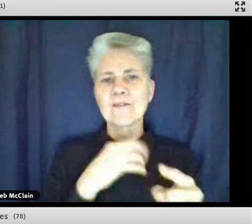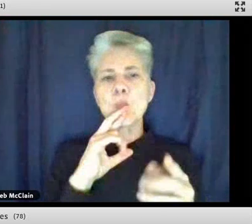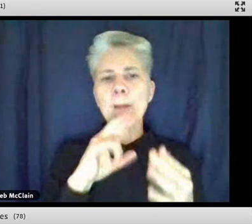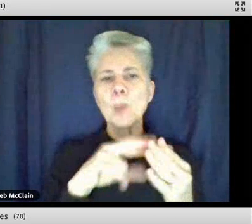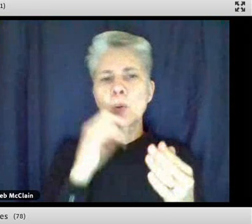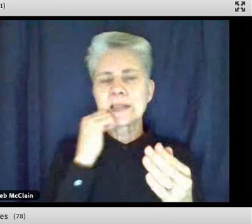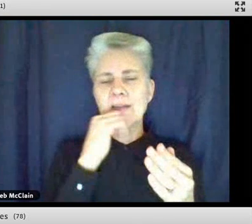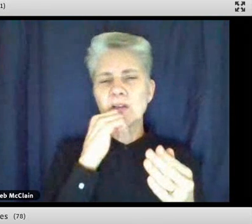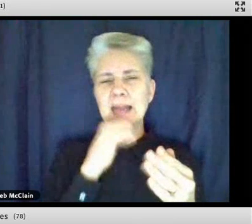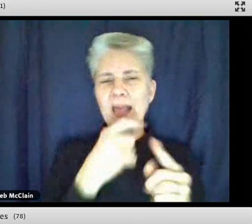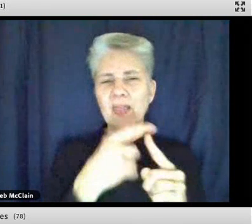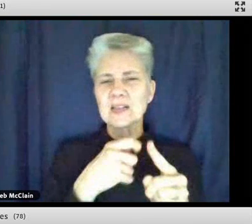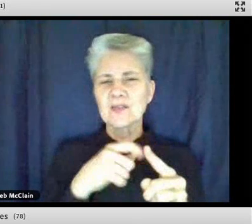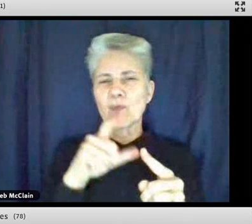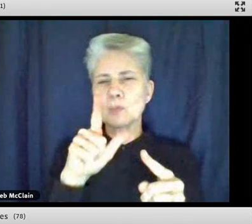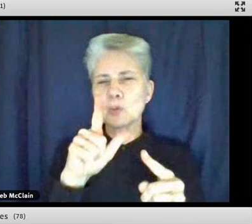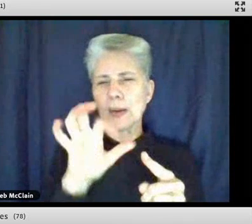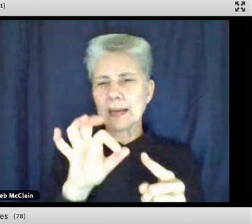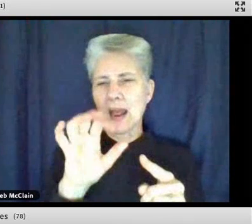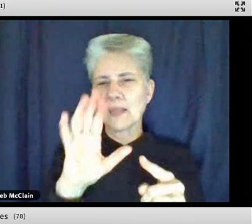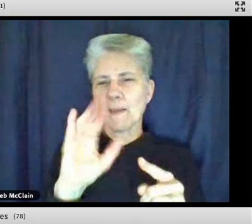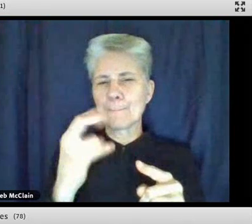so they haven't updated it yet for today.